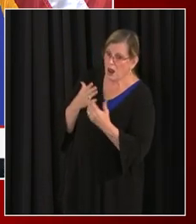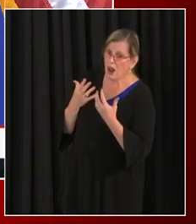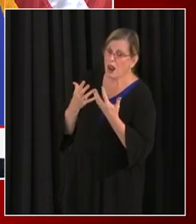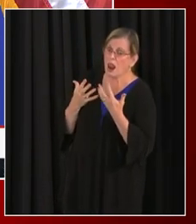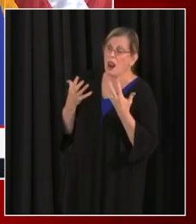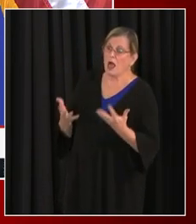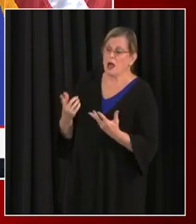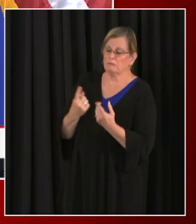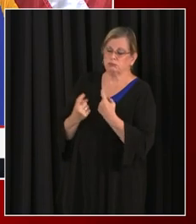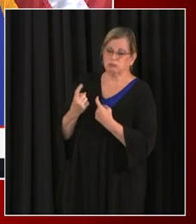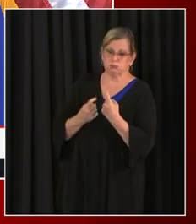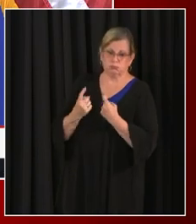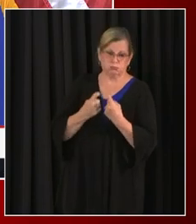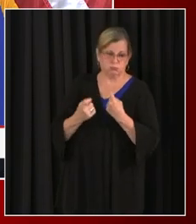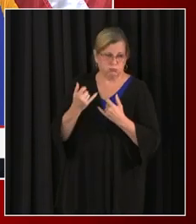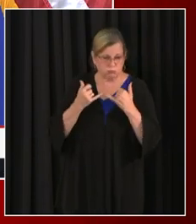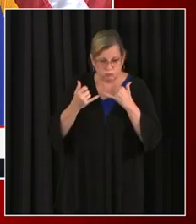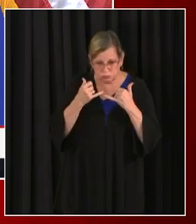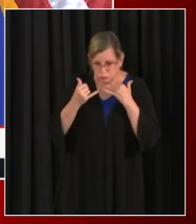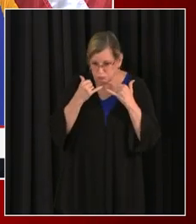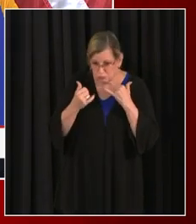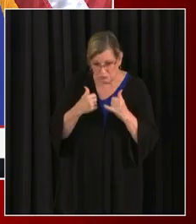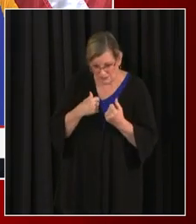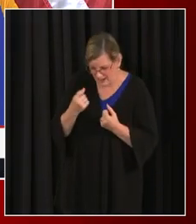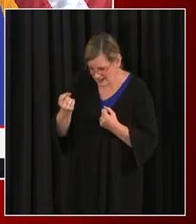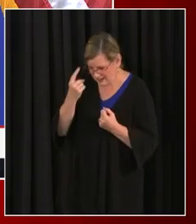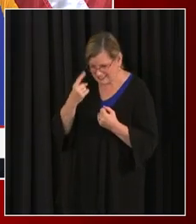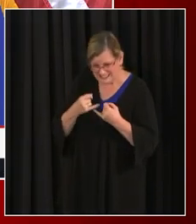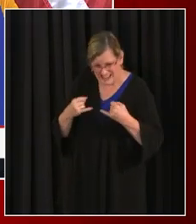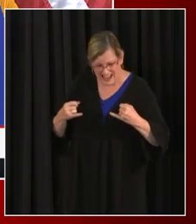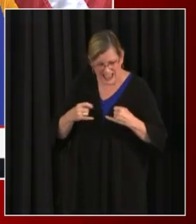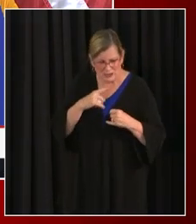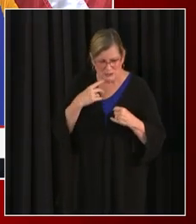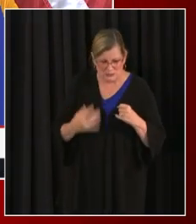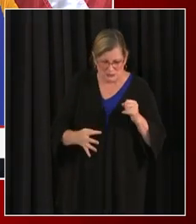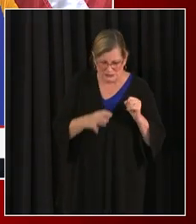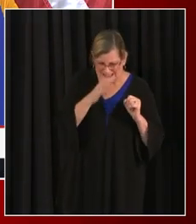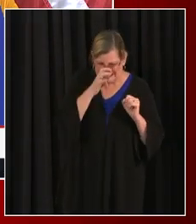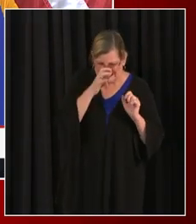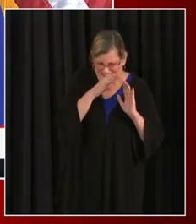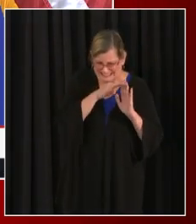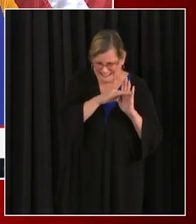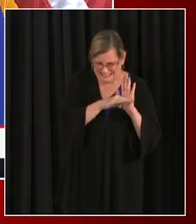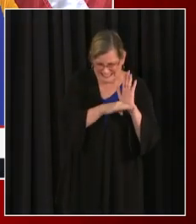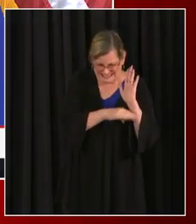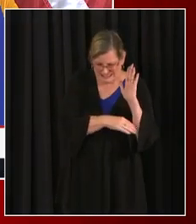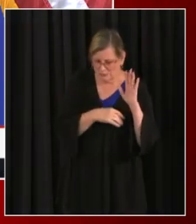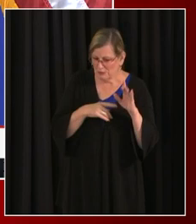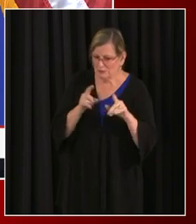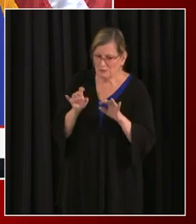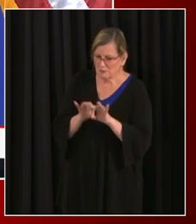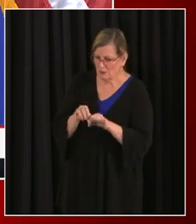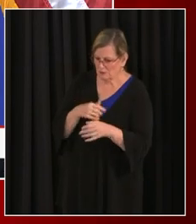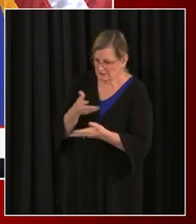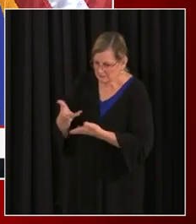venues have about the guidelines. And so, as I mentioned, we will address them directly with those